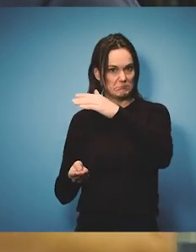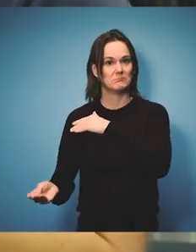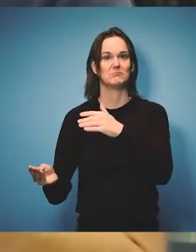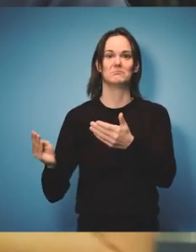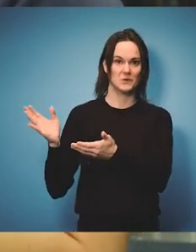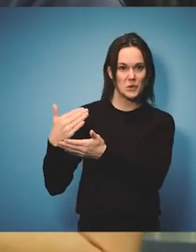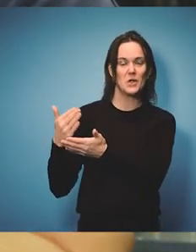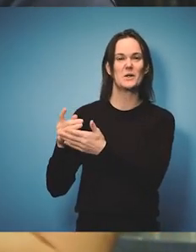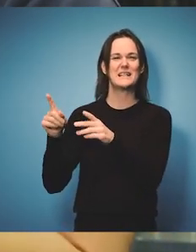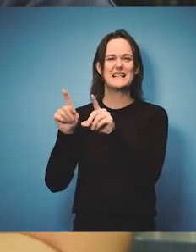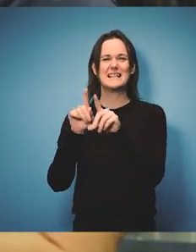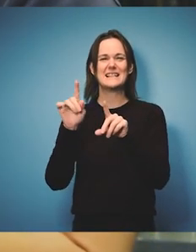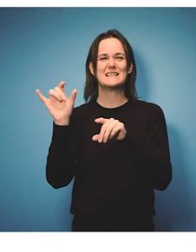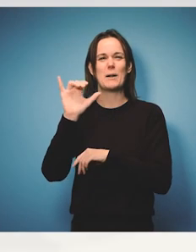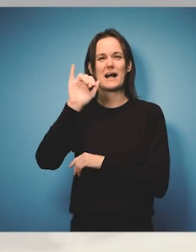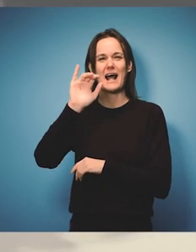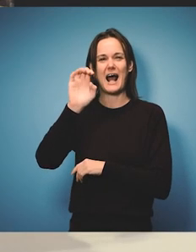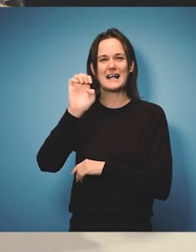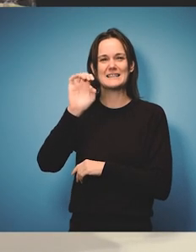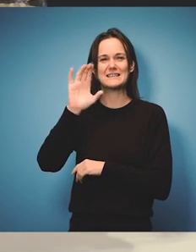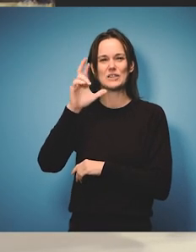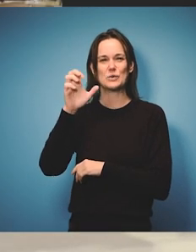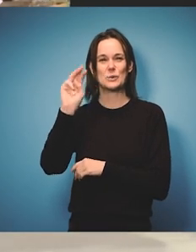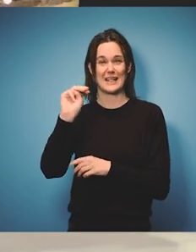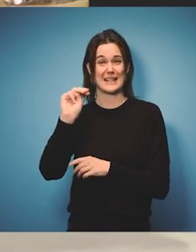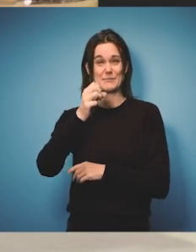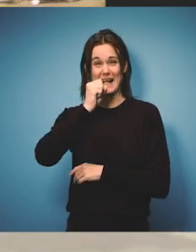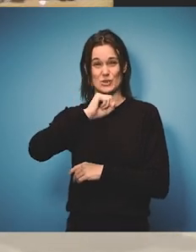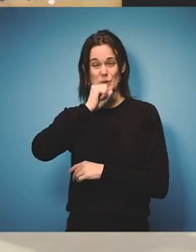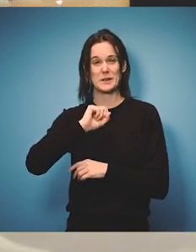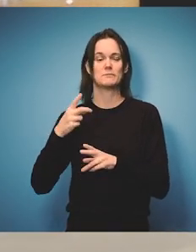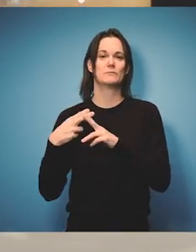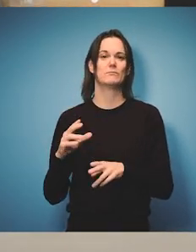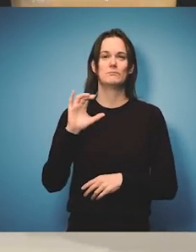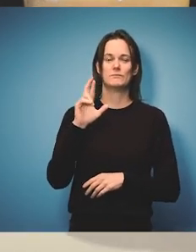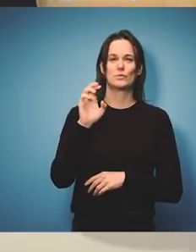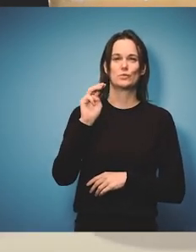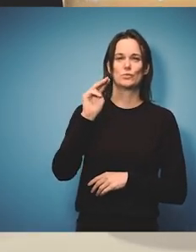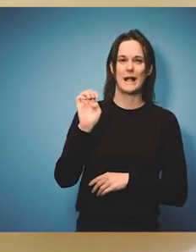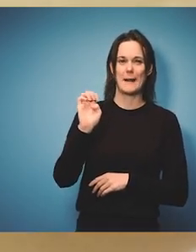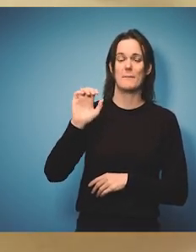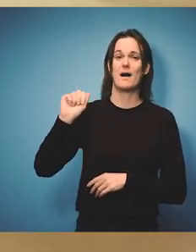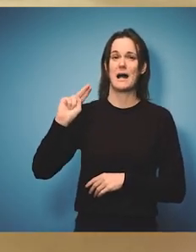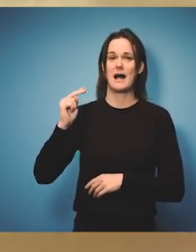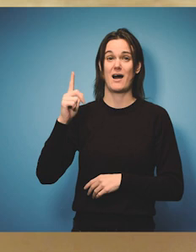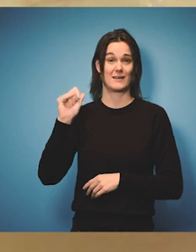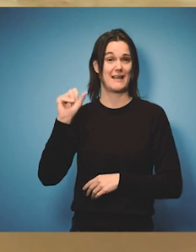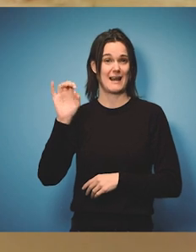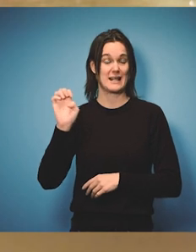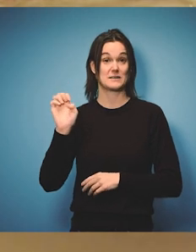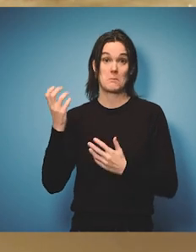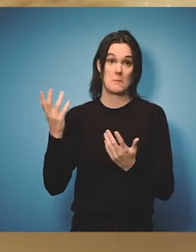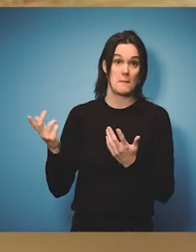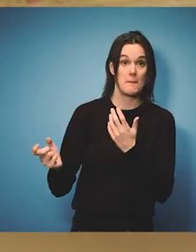it, baking it. And we're gonna cook it actually like an ice cream base called a crème anglaise. And then that's gonna be one that you could use potentially for a giftable version. Fun.